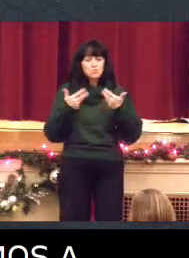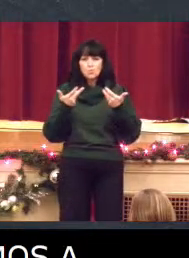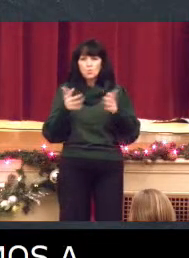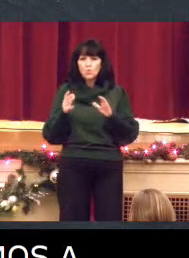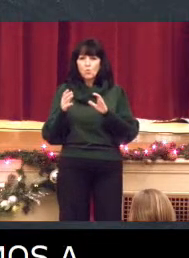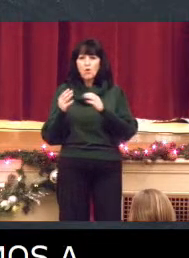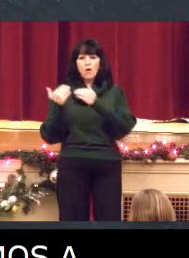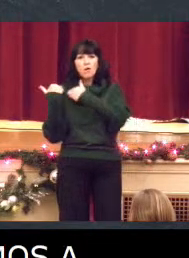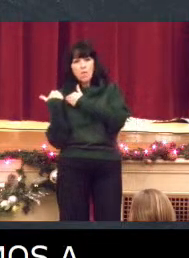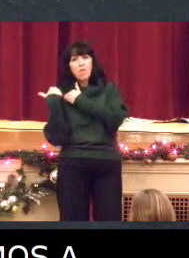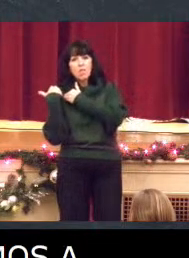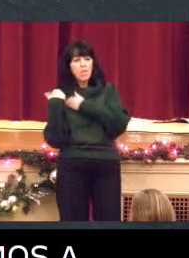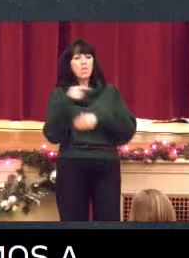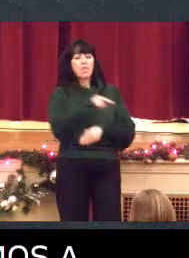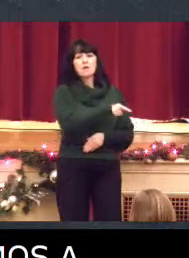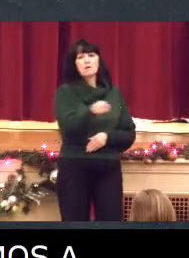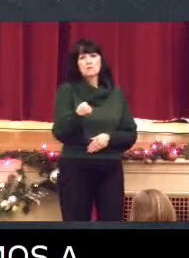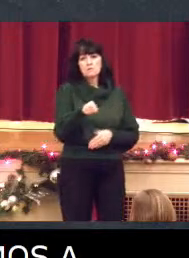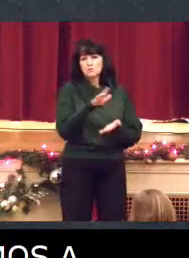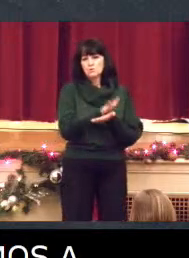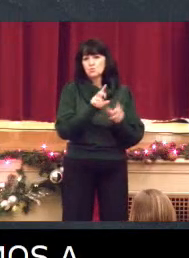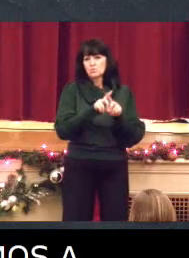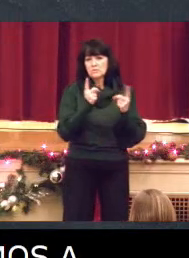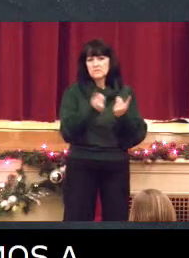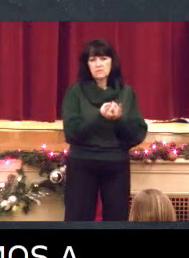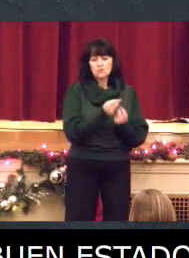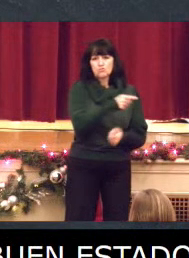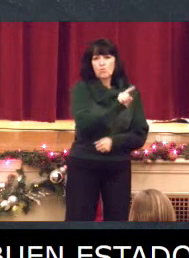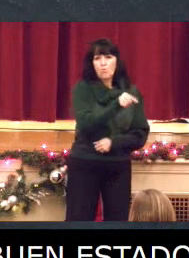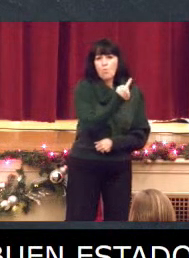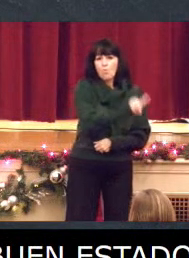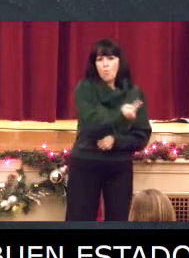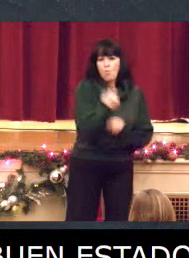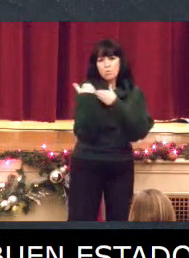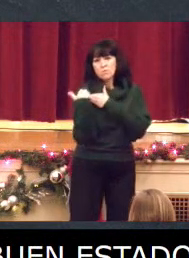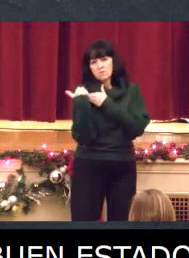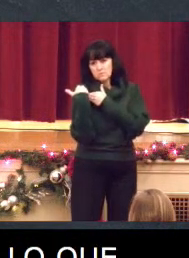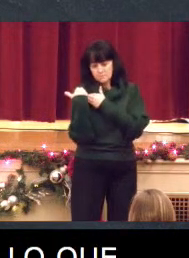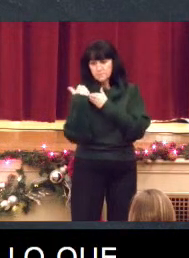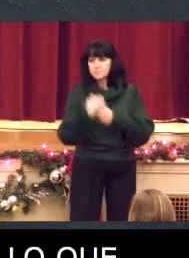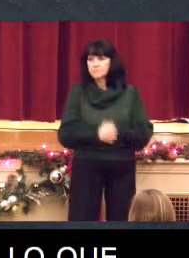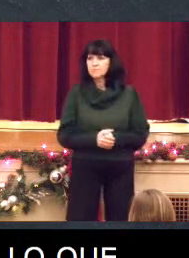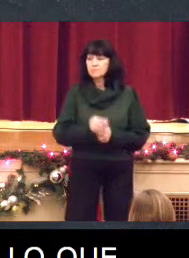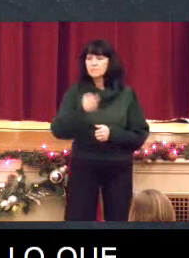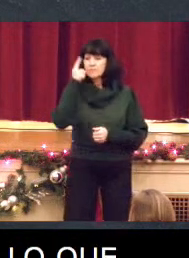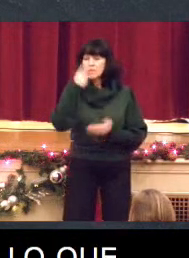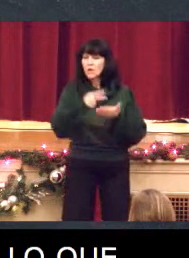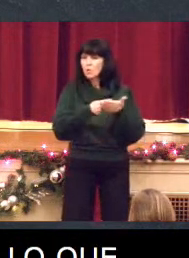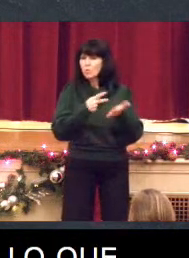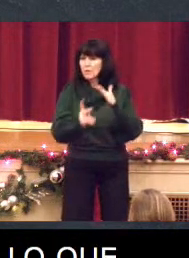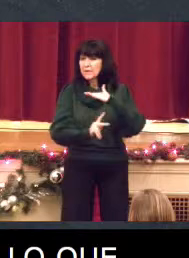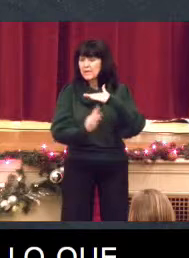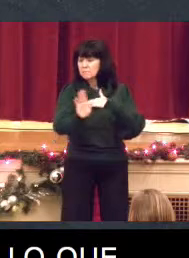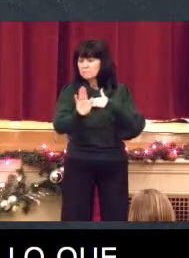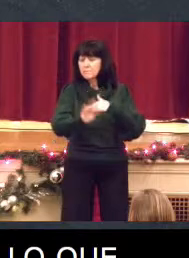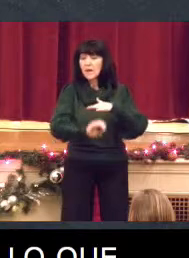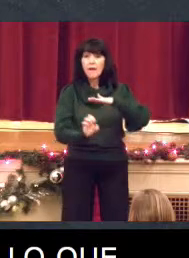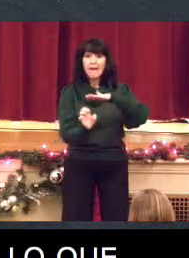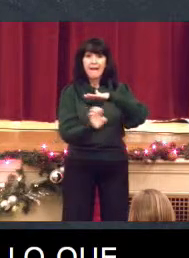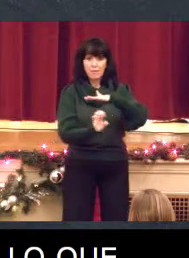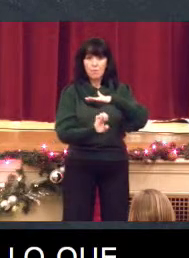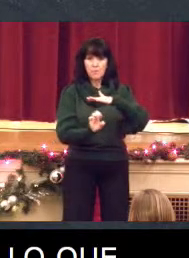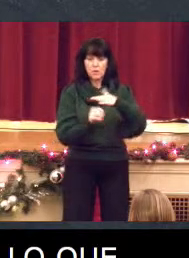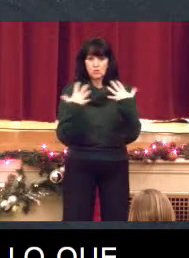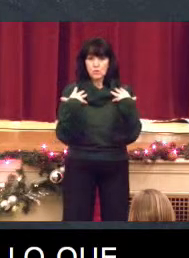participate. So we think that that is important. Pre-K, it's not pre-K, I'm going to say elementary wellness centers.